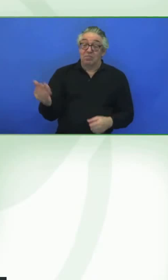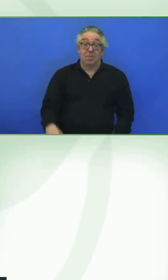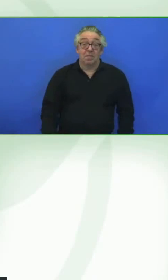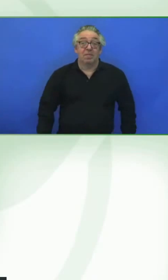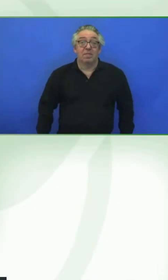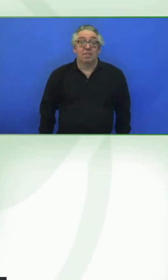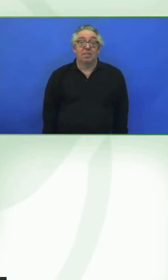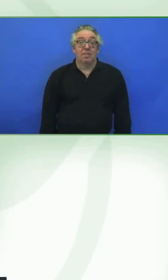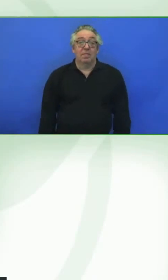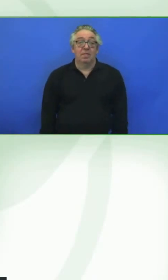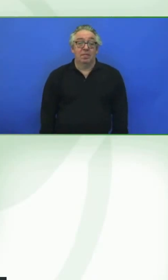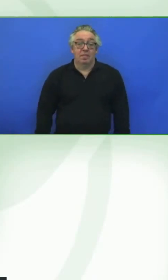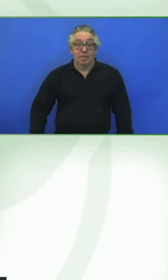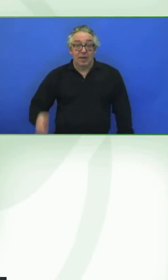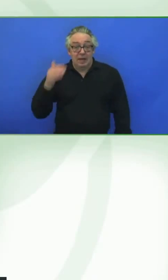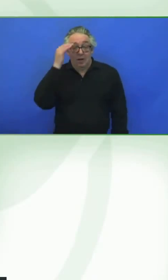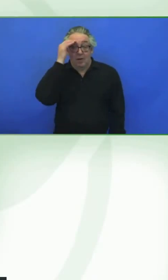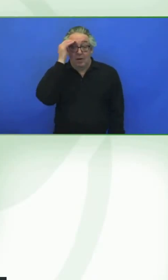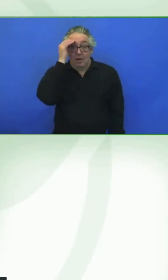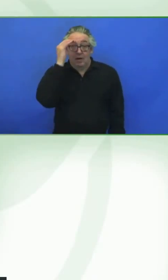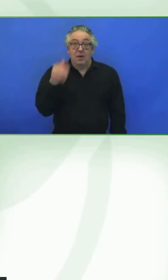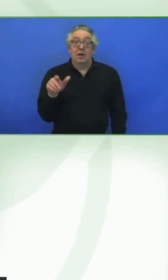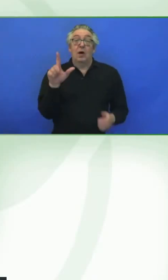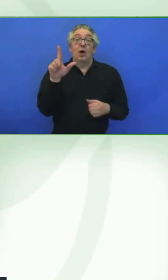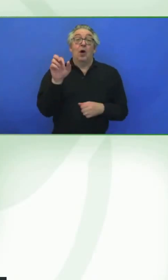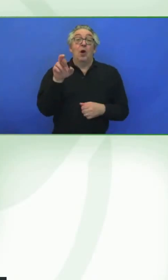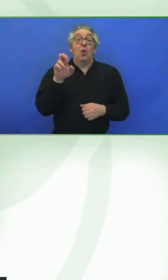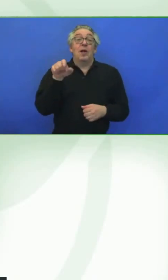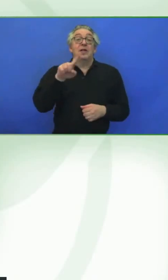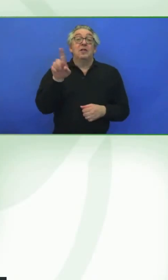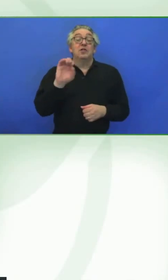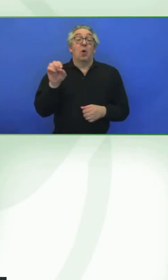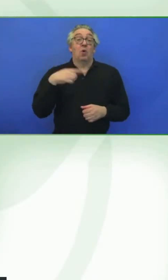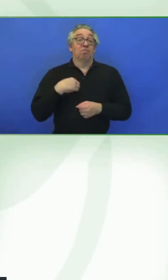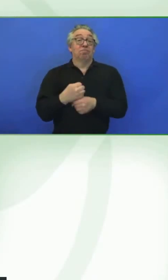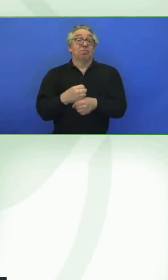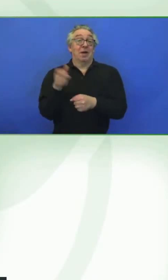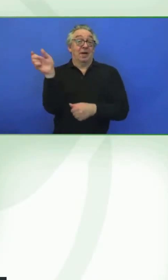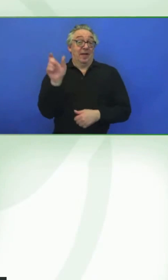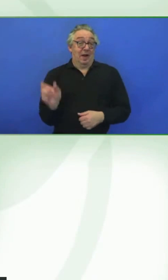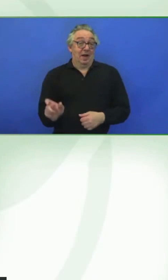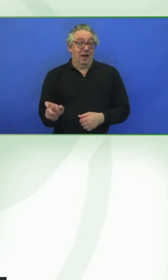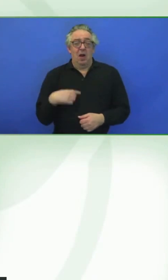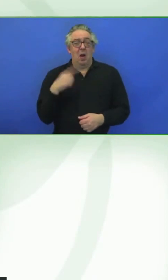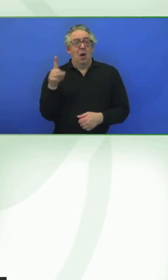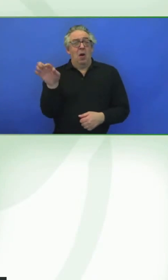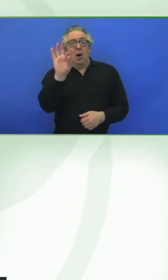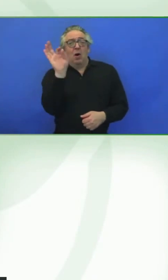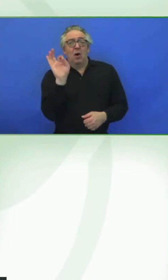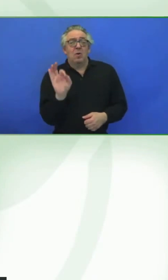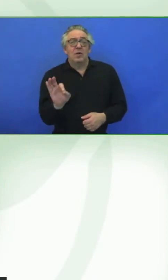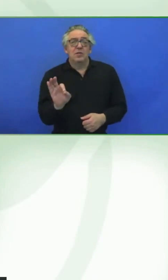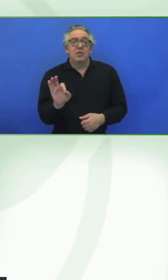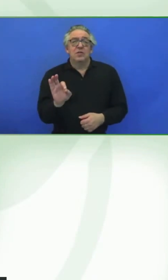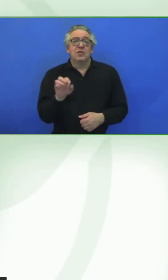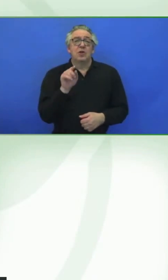Hi, it's Lorenzo from Italy. I have one question regarding the different, let's say, accent or version of sign language. Because